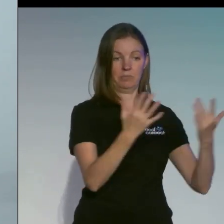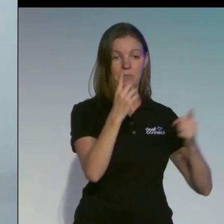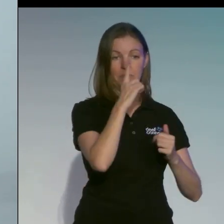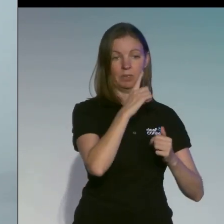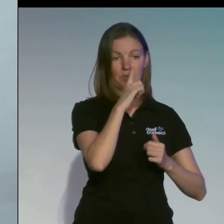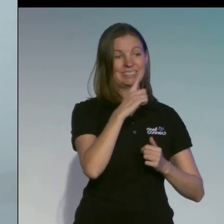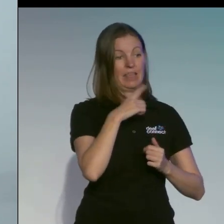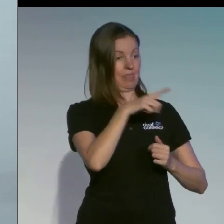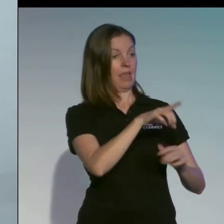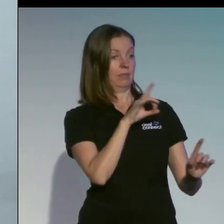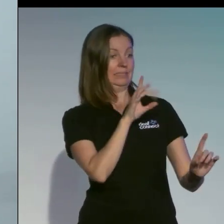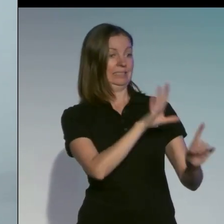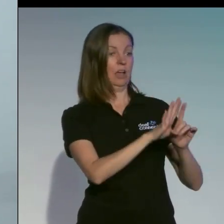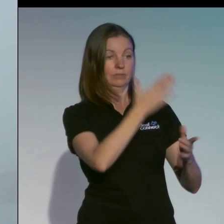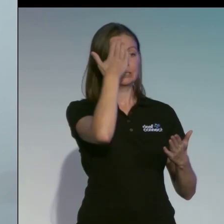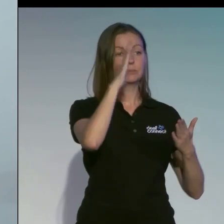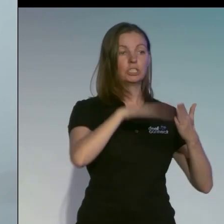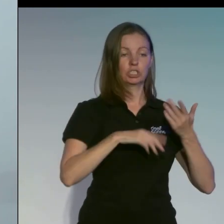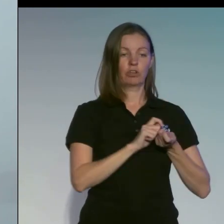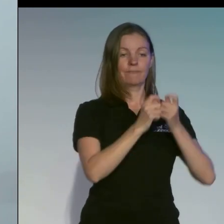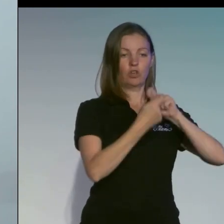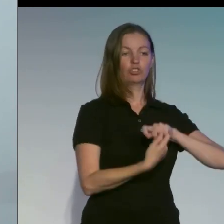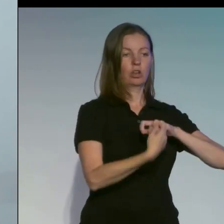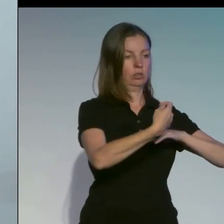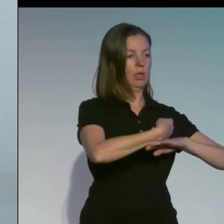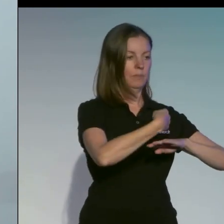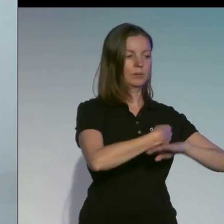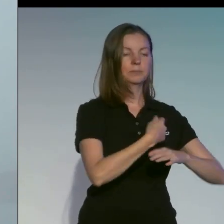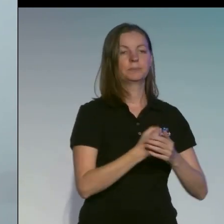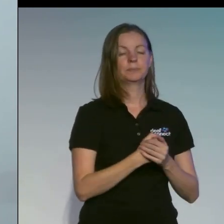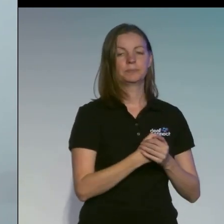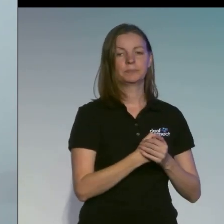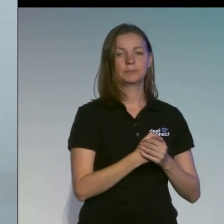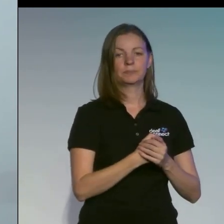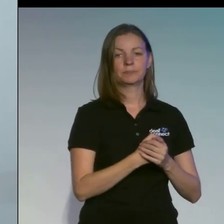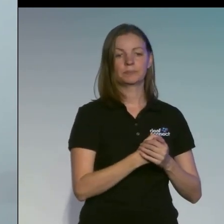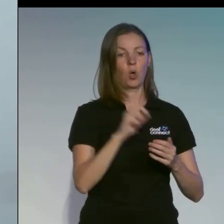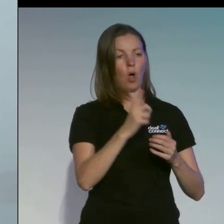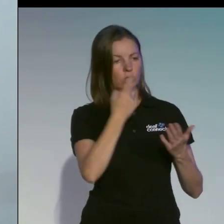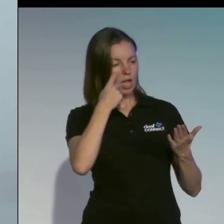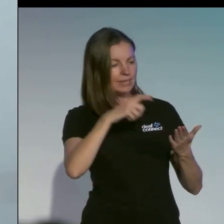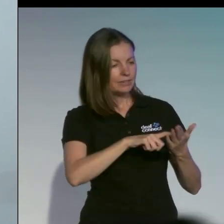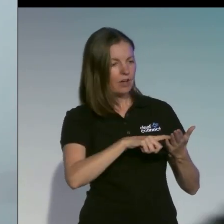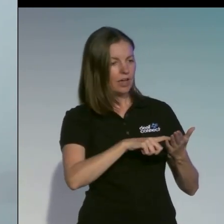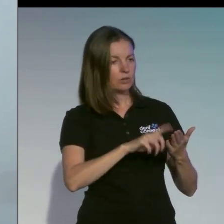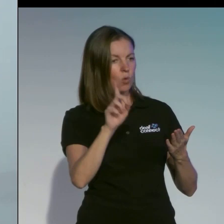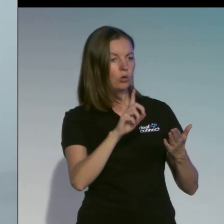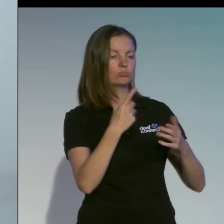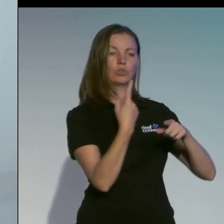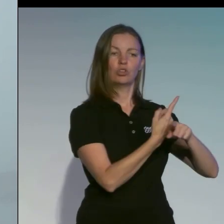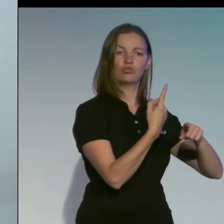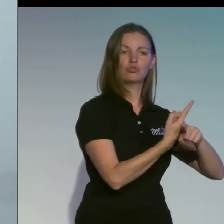some form of conversion practice. The cross-cutting forms identified in the research include talk